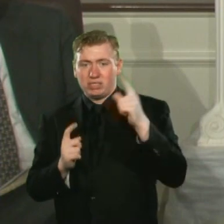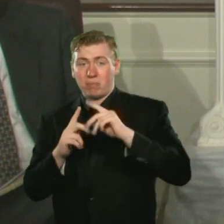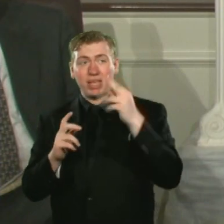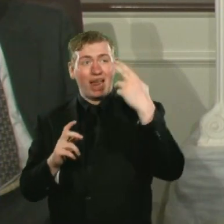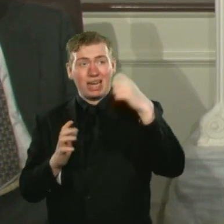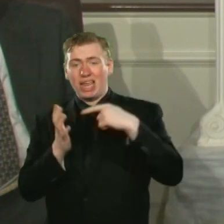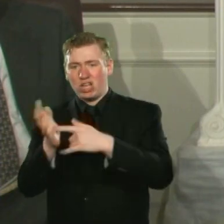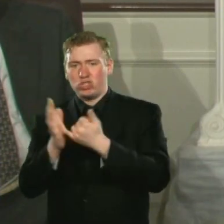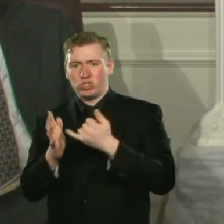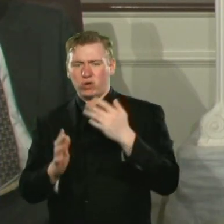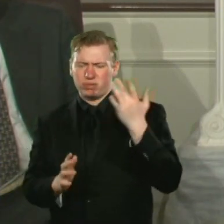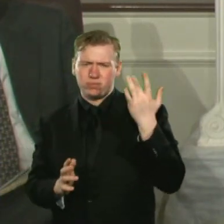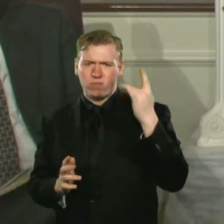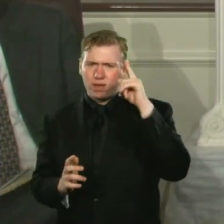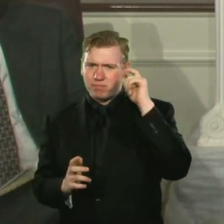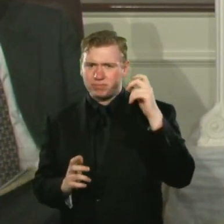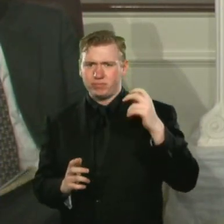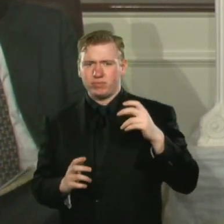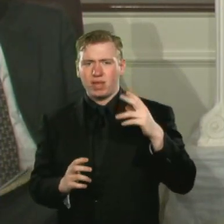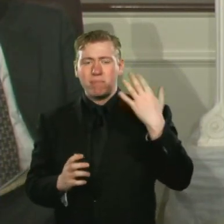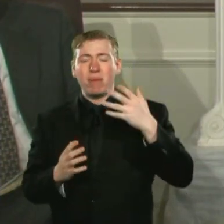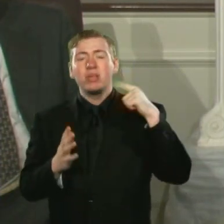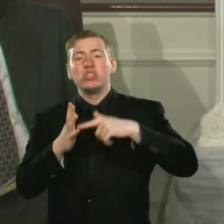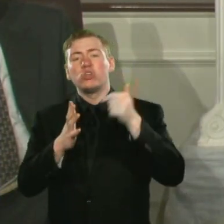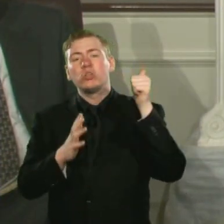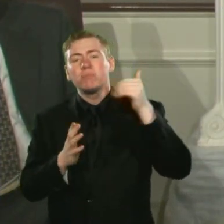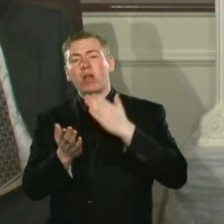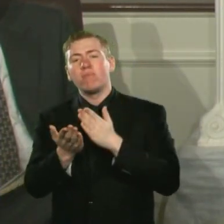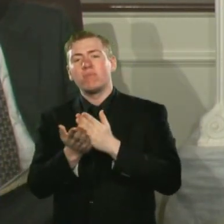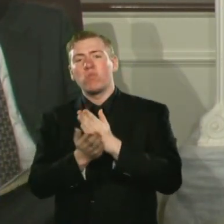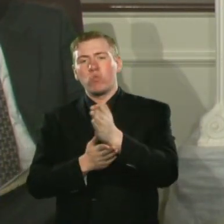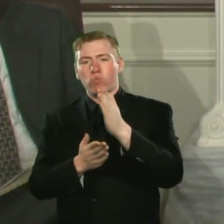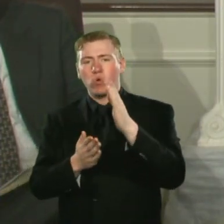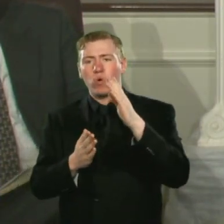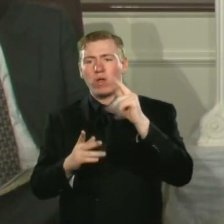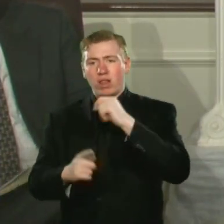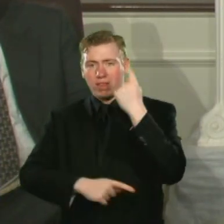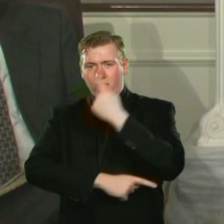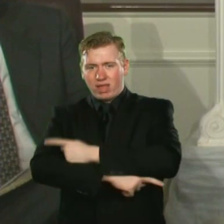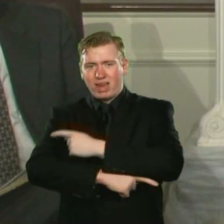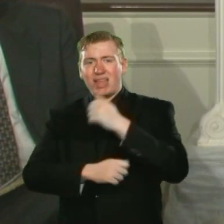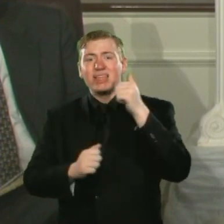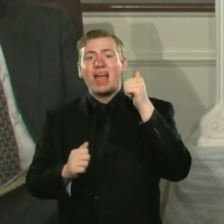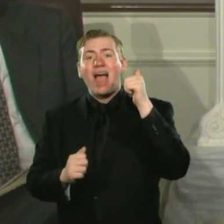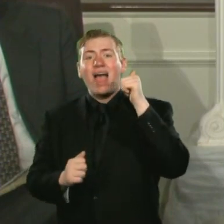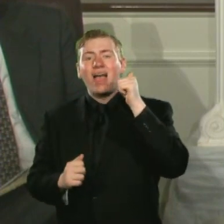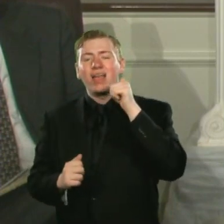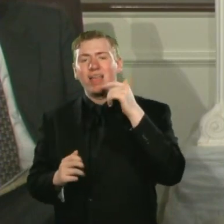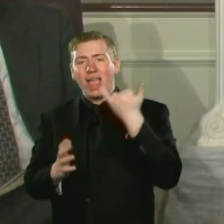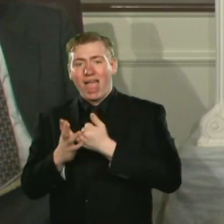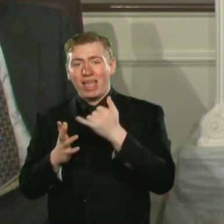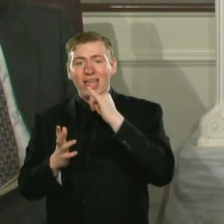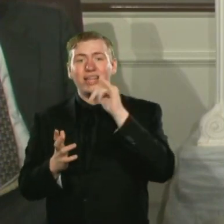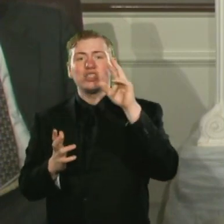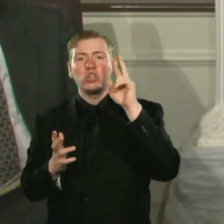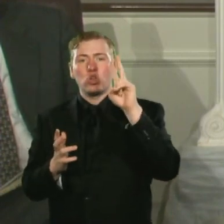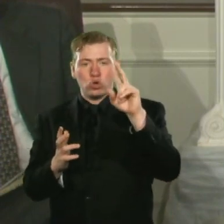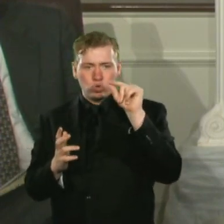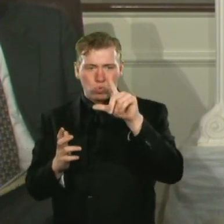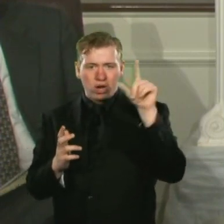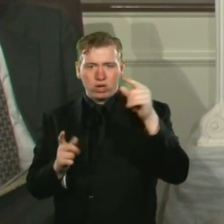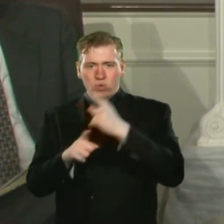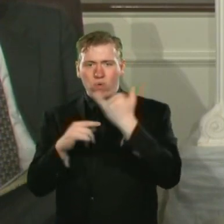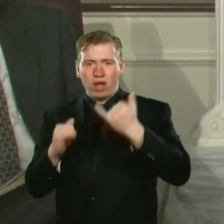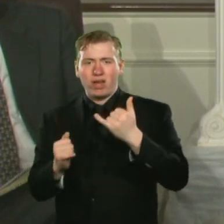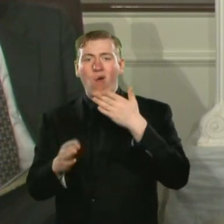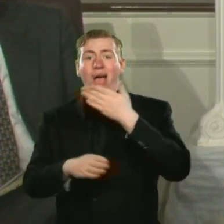reveals himself through the calendar. Everywhere in the world is 2020 after the death of God's Son and the